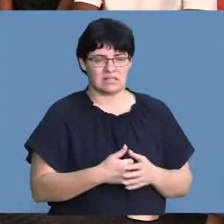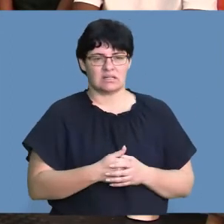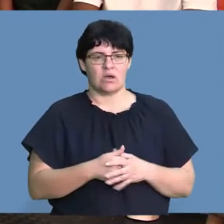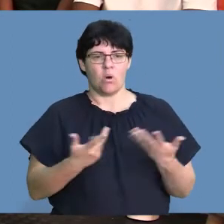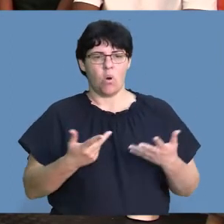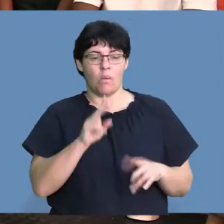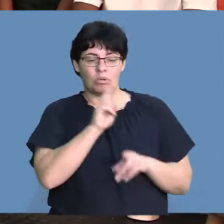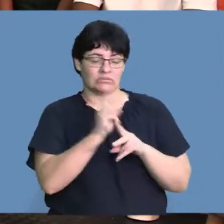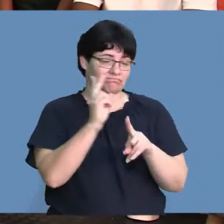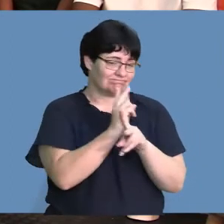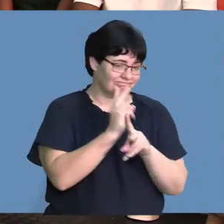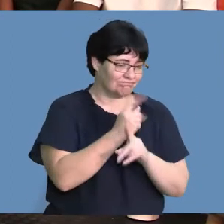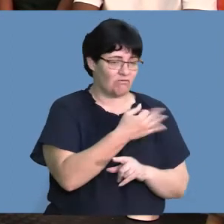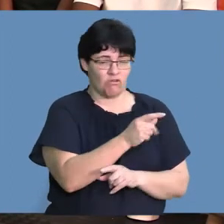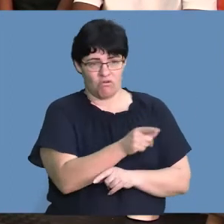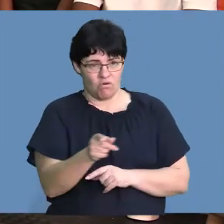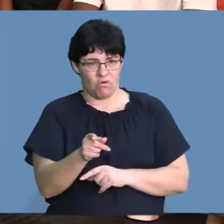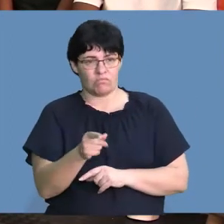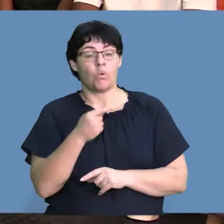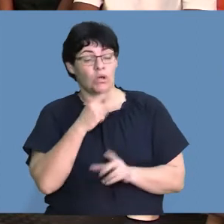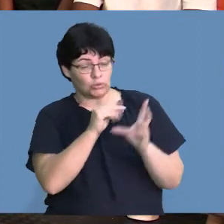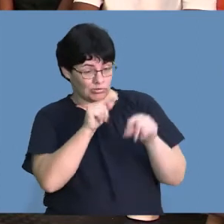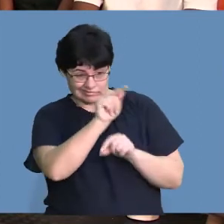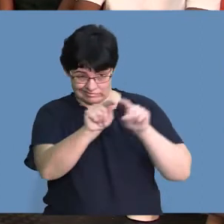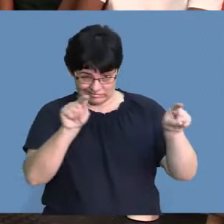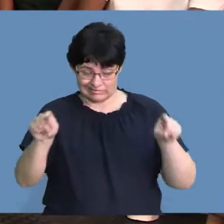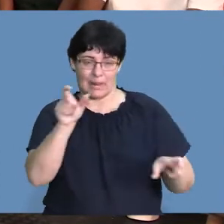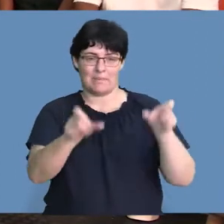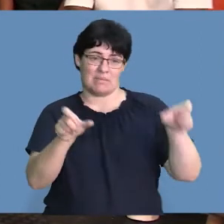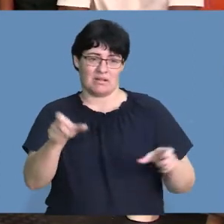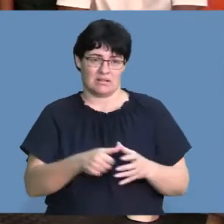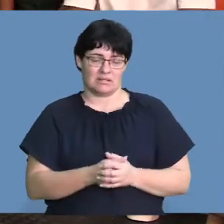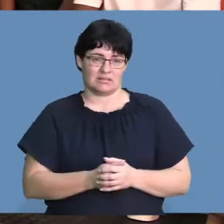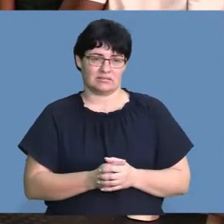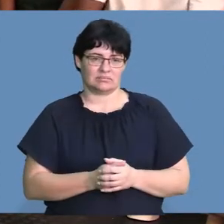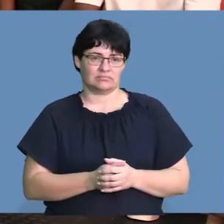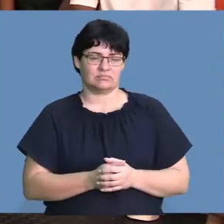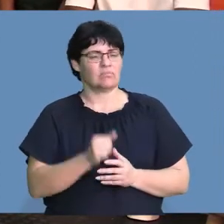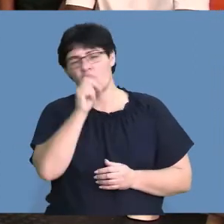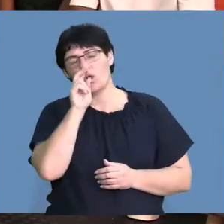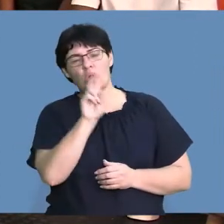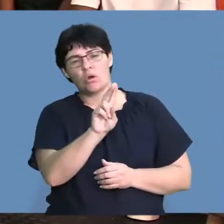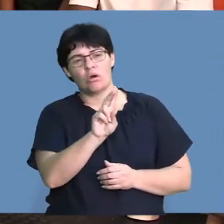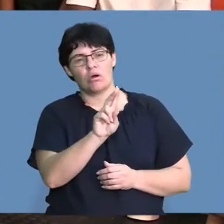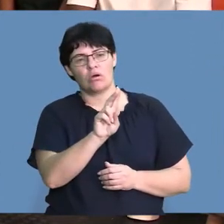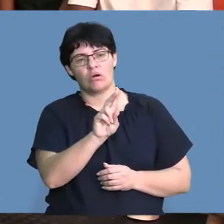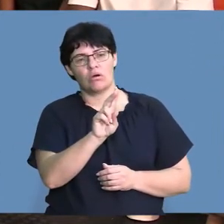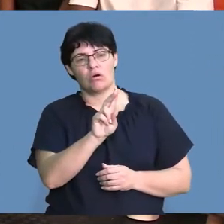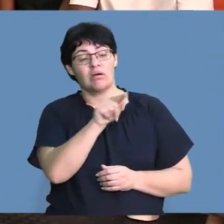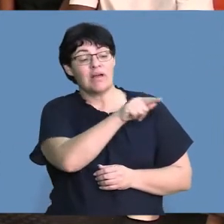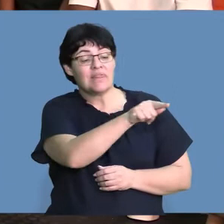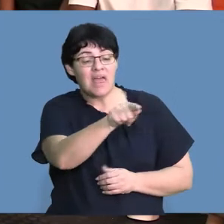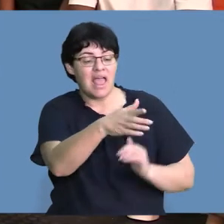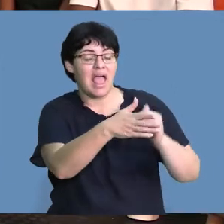people who oversee you. That's who we're talking to today. So let's look at how we can help